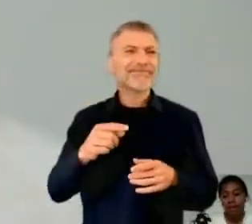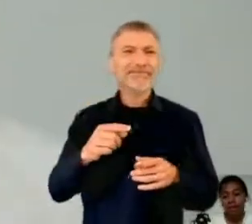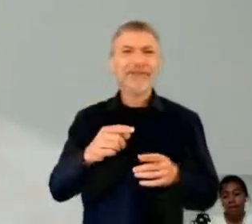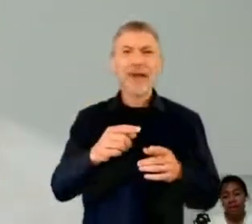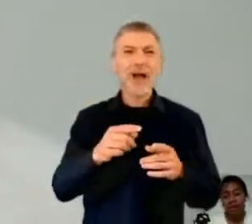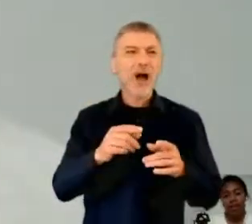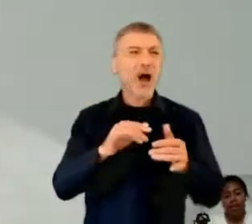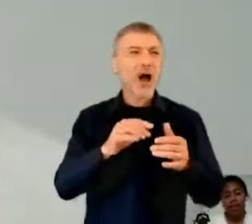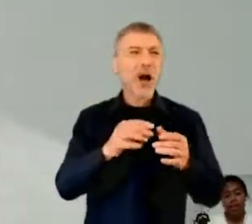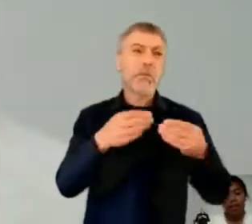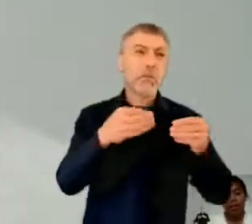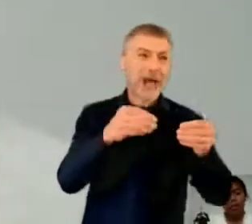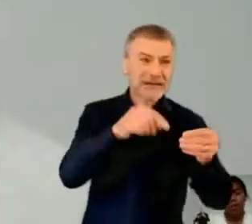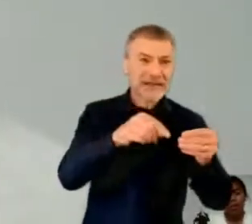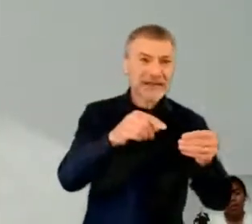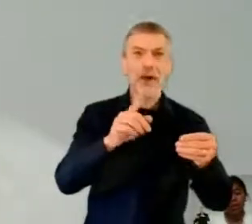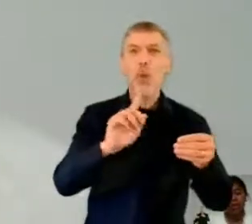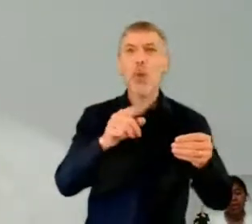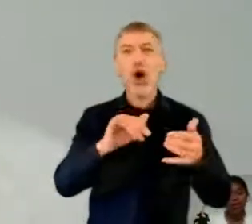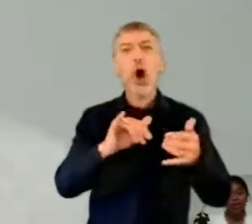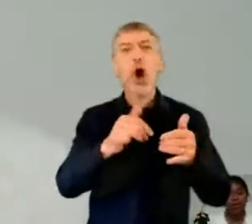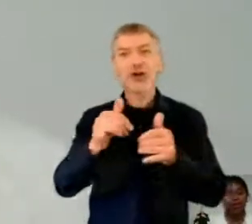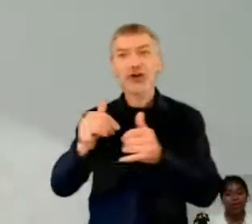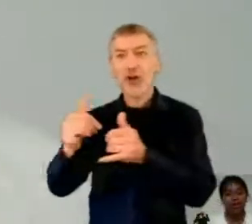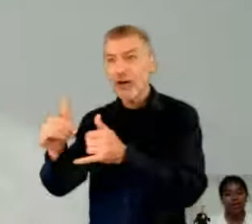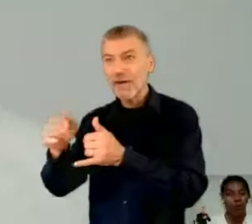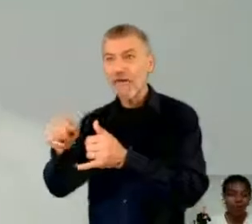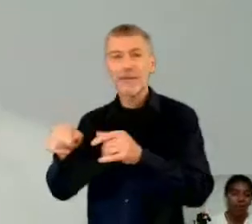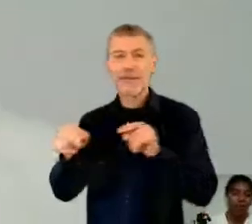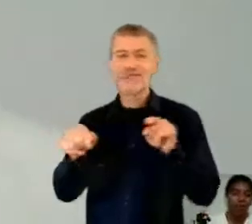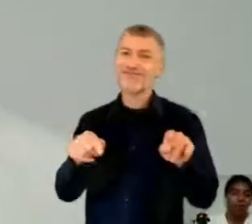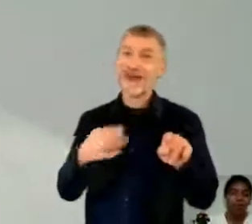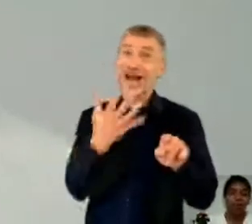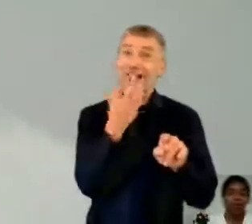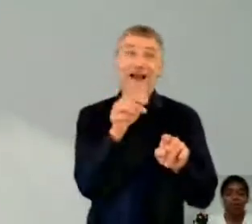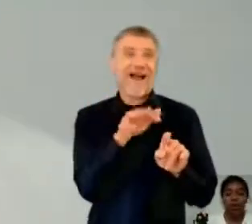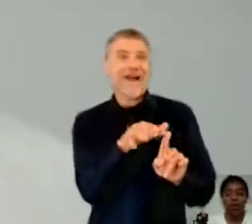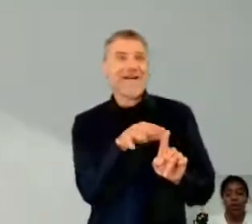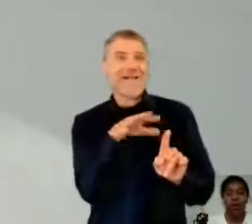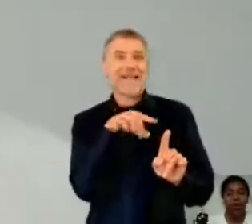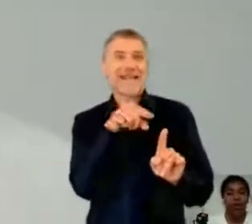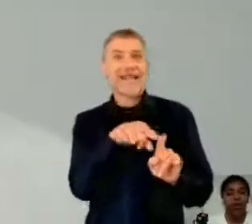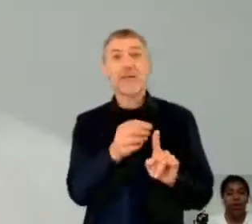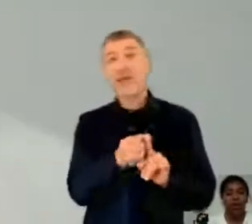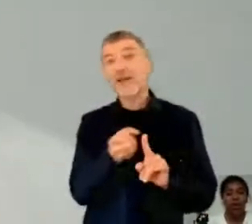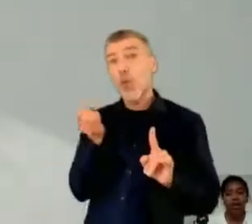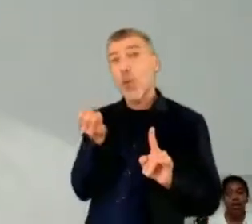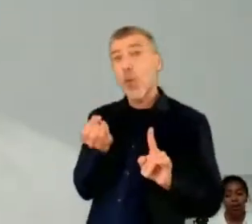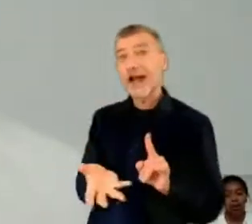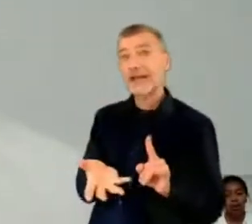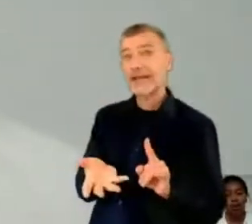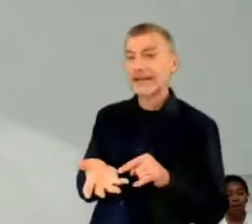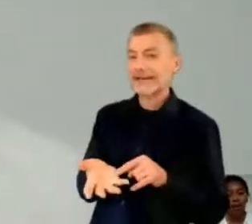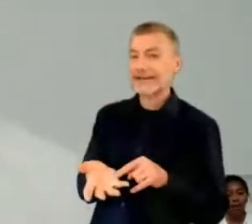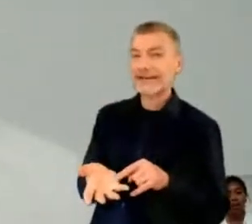end, it's dealing with the actual the waste of it, and trying to find a way that, you know, we can minimize that and